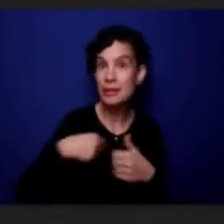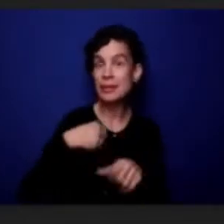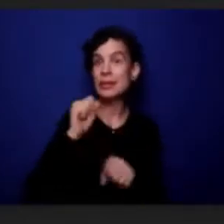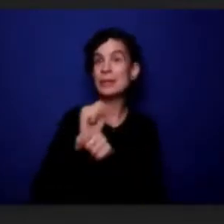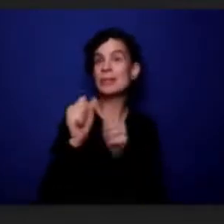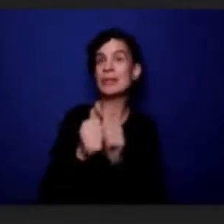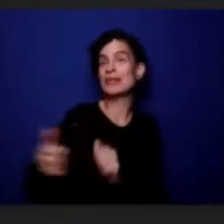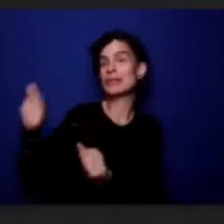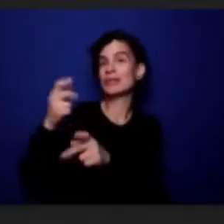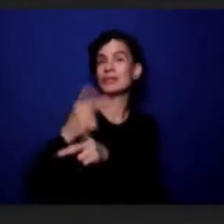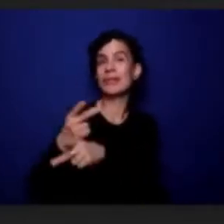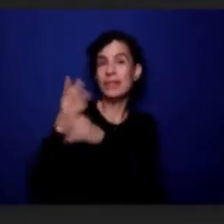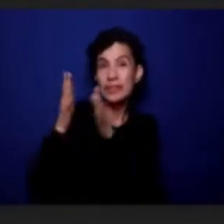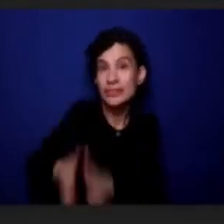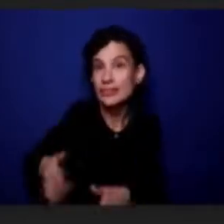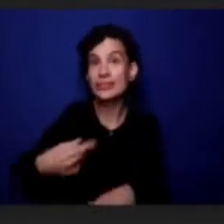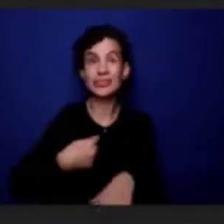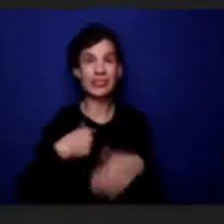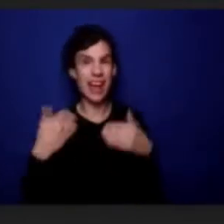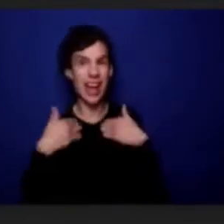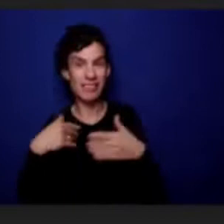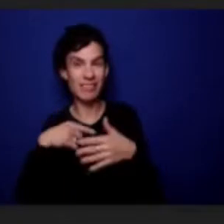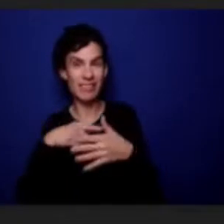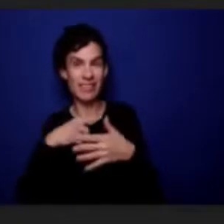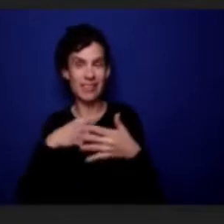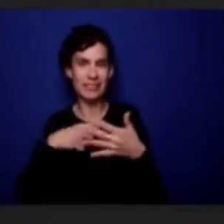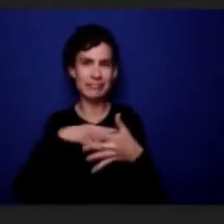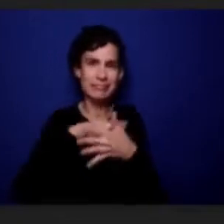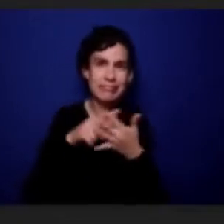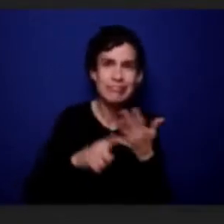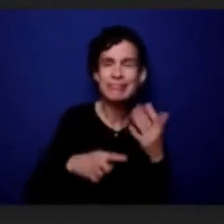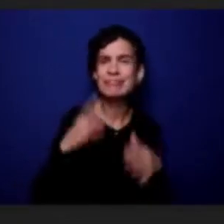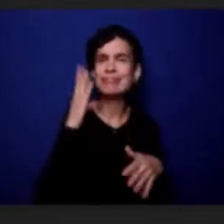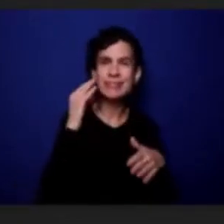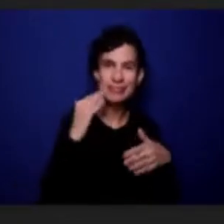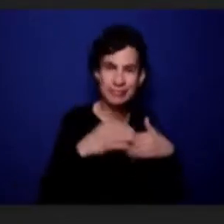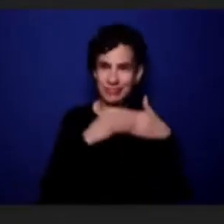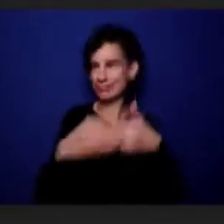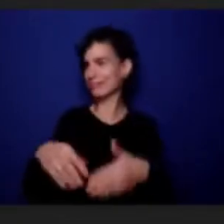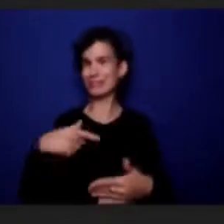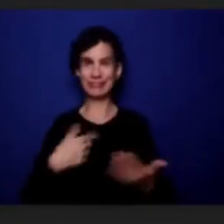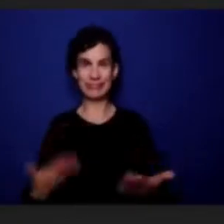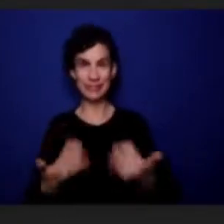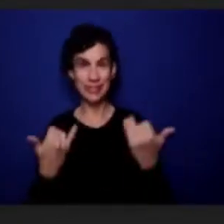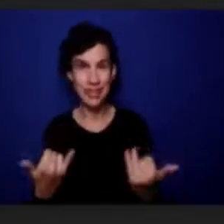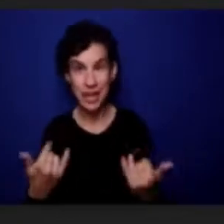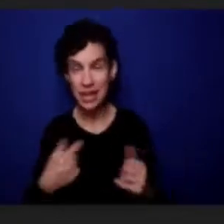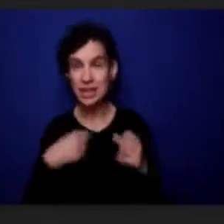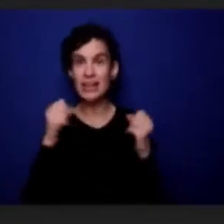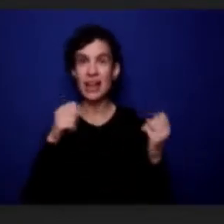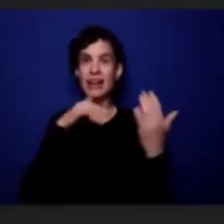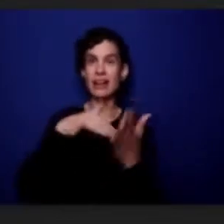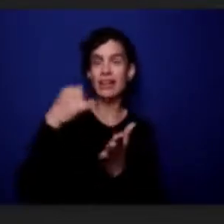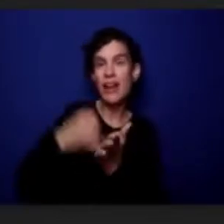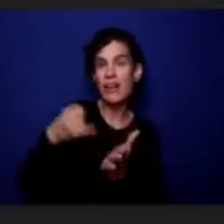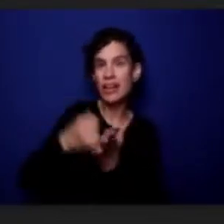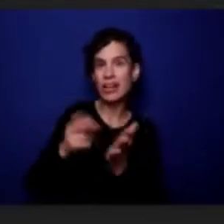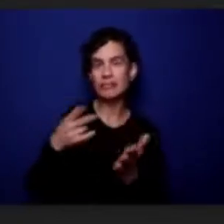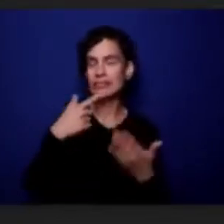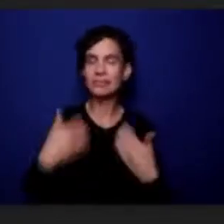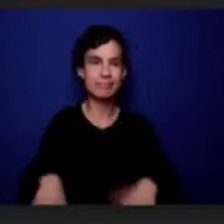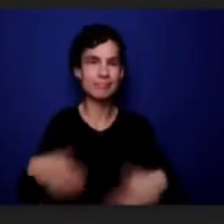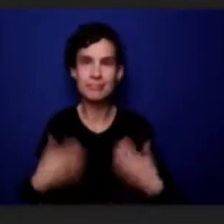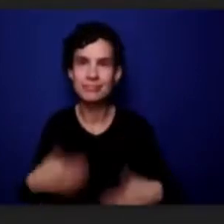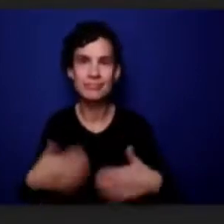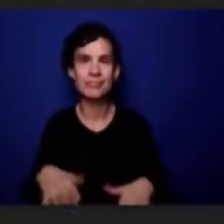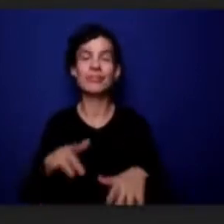a change for me. I feel pretty lucky to be, in a program working with a supervisor and someone, or then, having